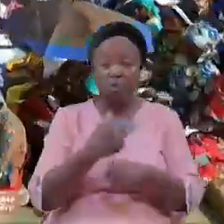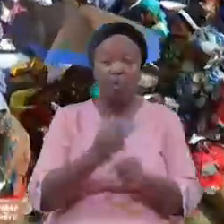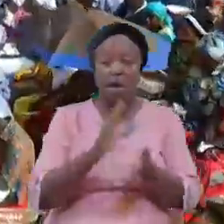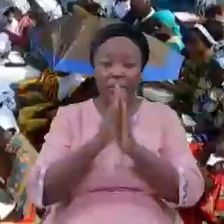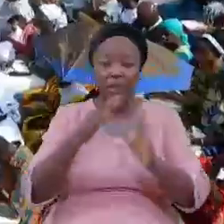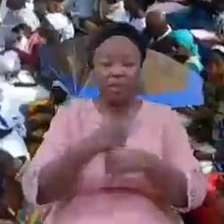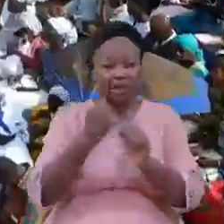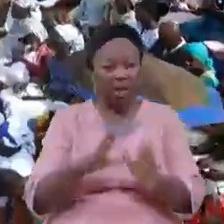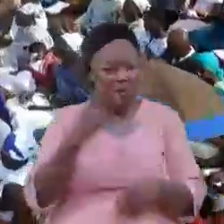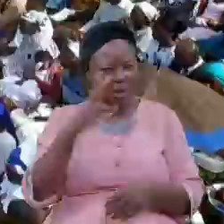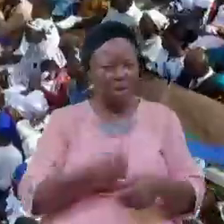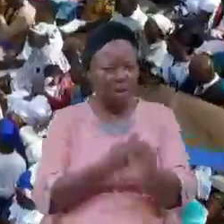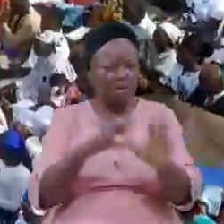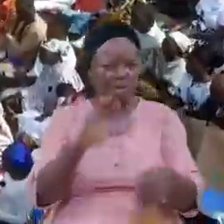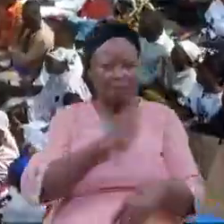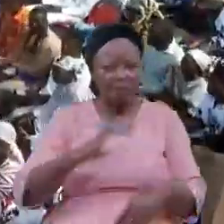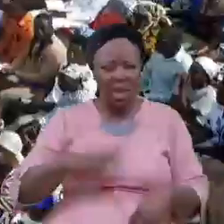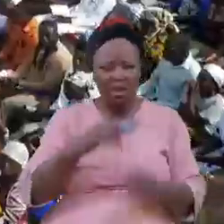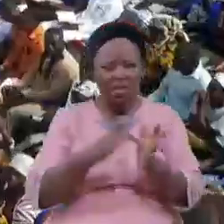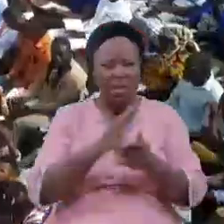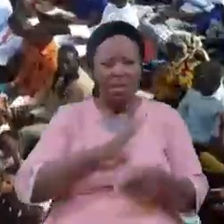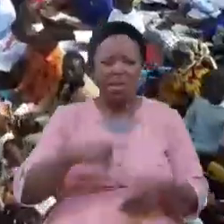Jesus said, I'll be going to the cross.